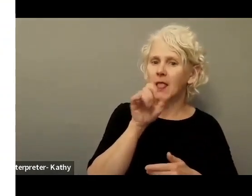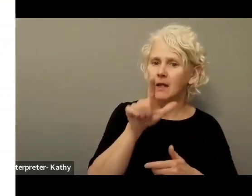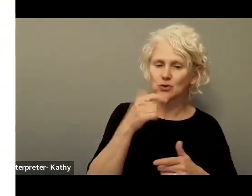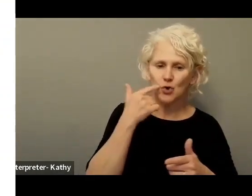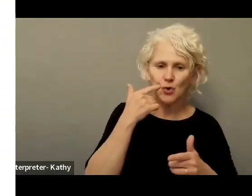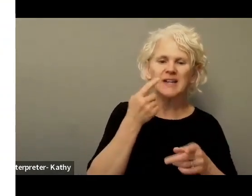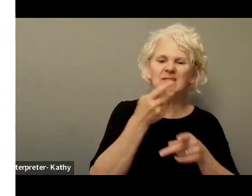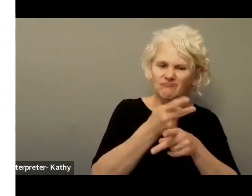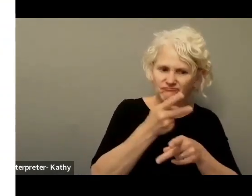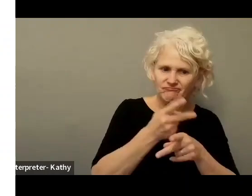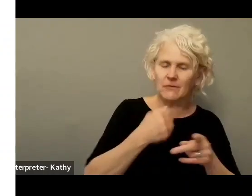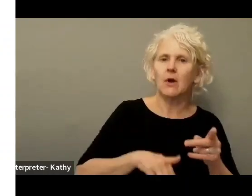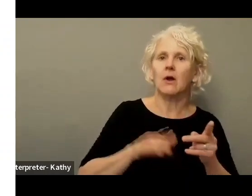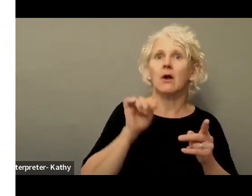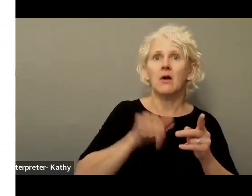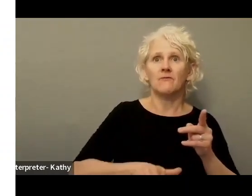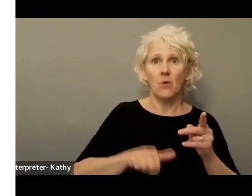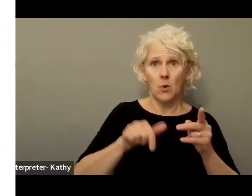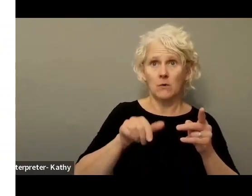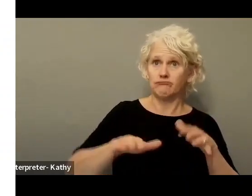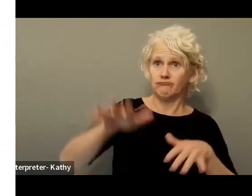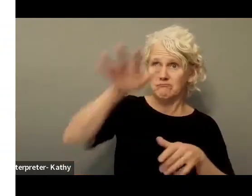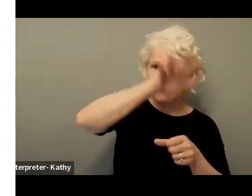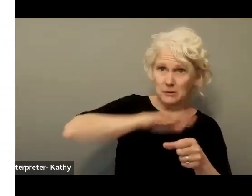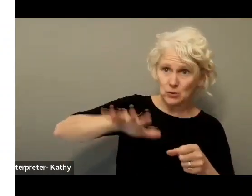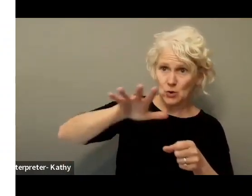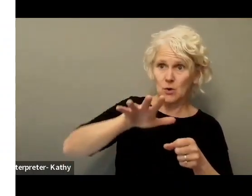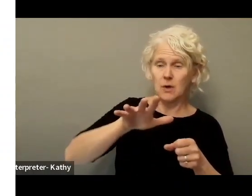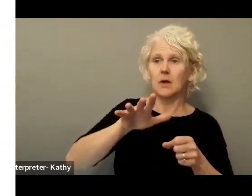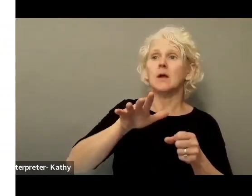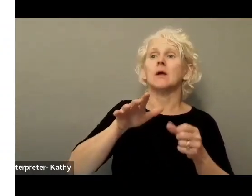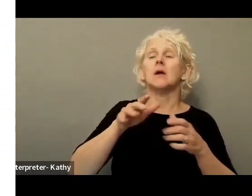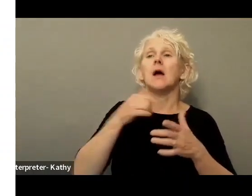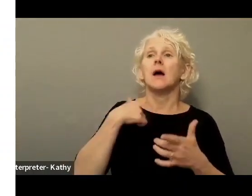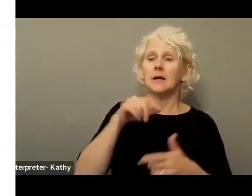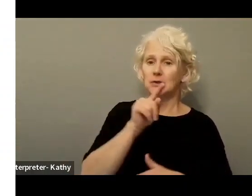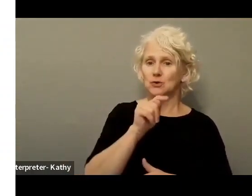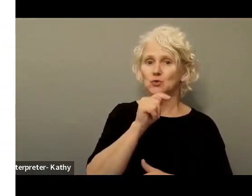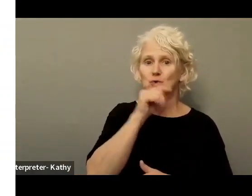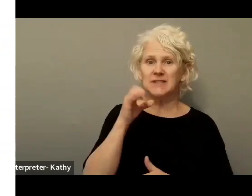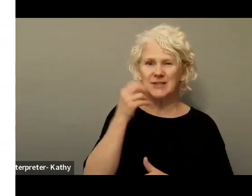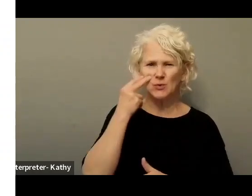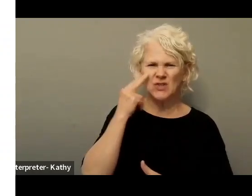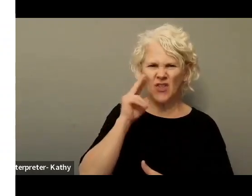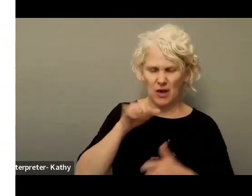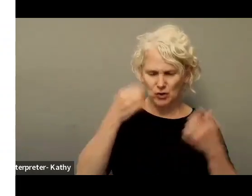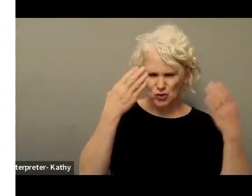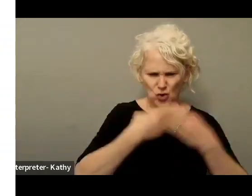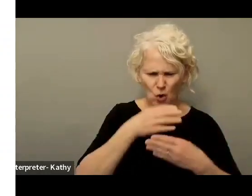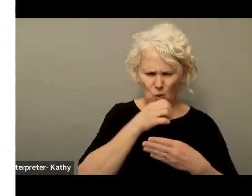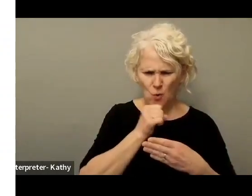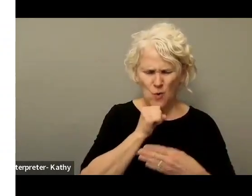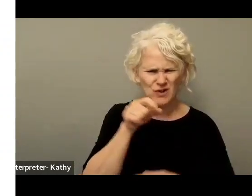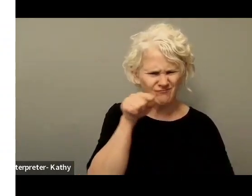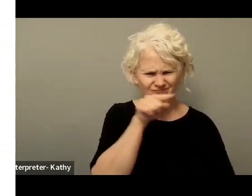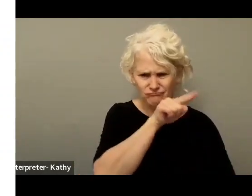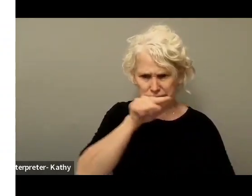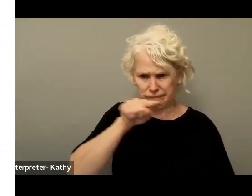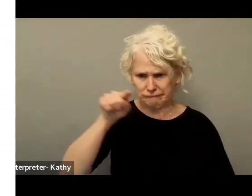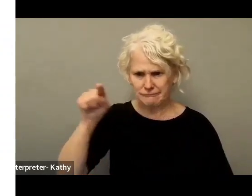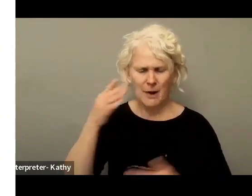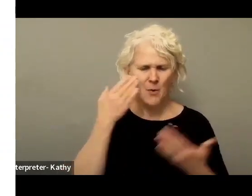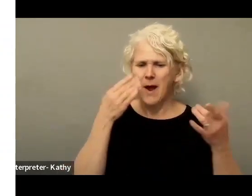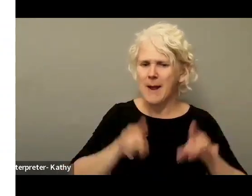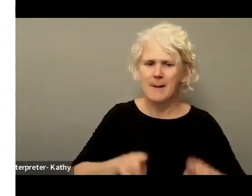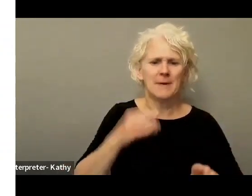for Greater Minnesota, and Twin Cities. Twin Cities is in the dark orange there. I don't know what happened. I didn't make the box